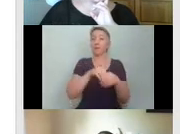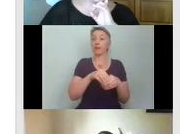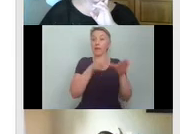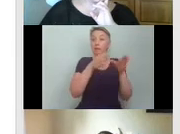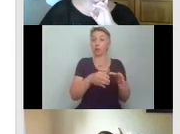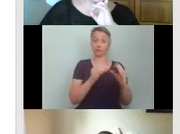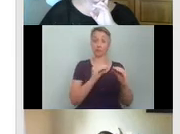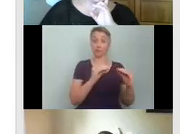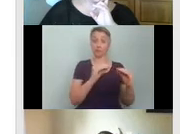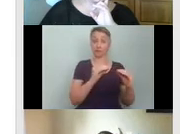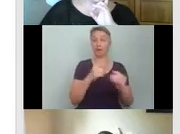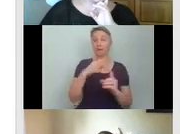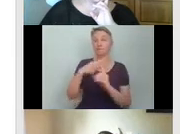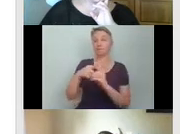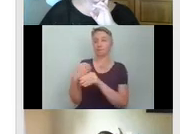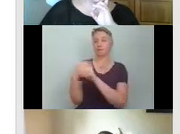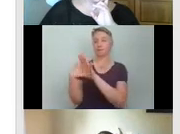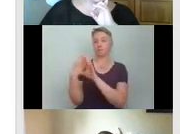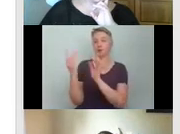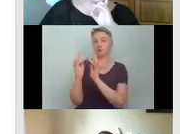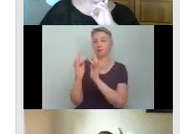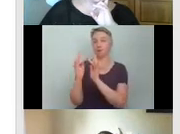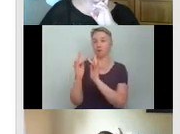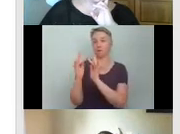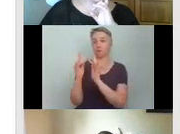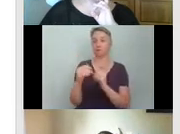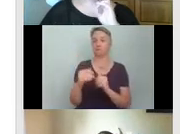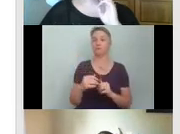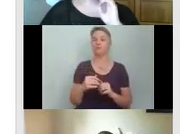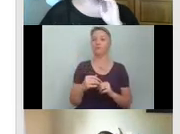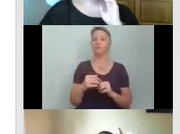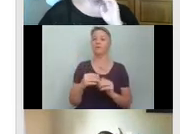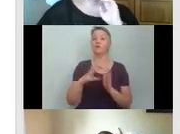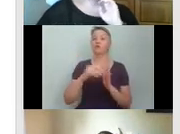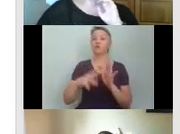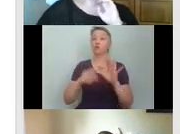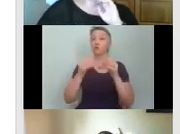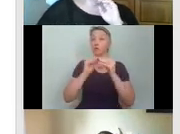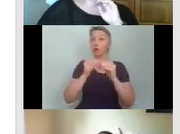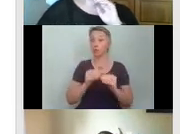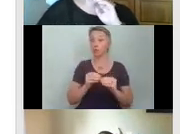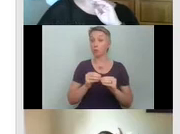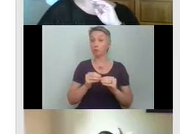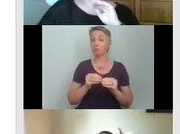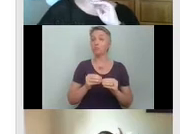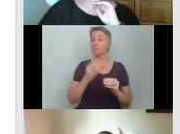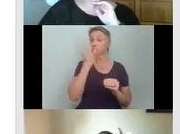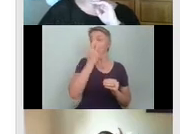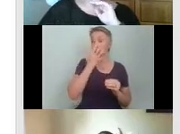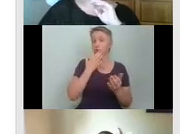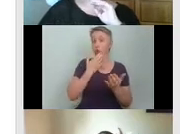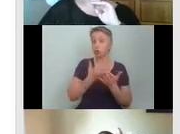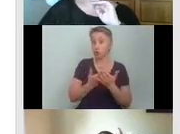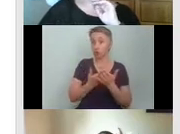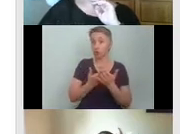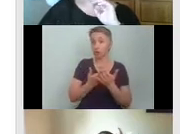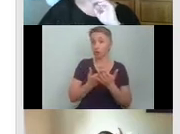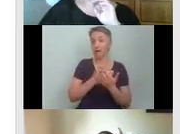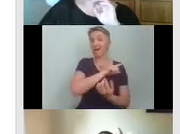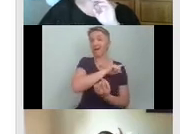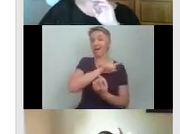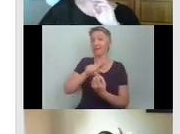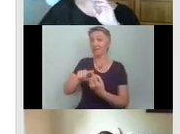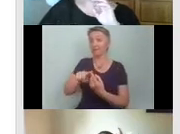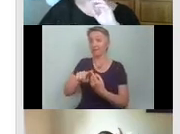teaching. Our enrollments looked good all the way up until I think